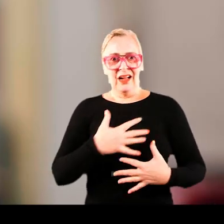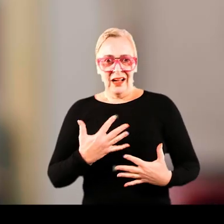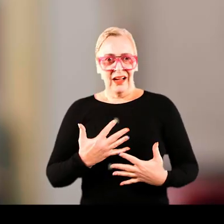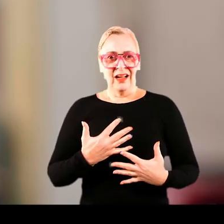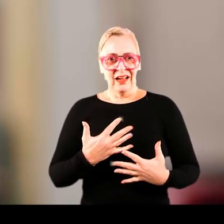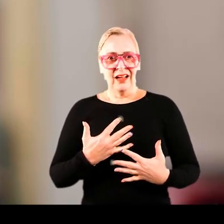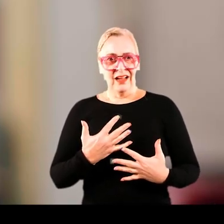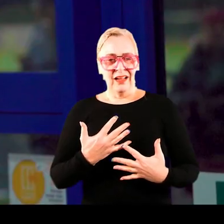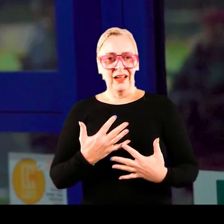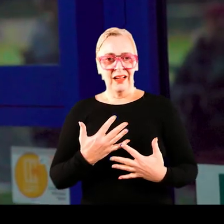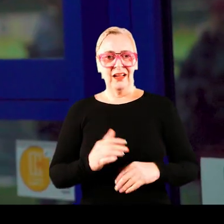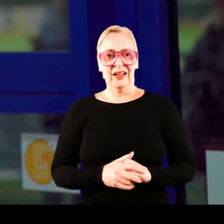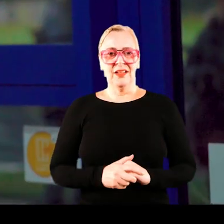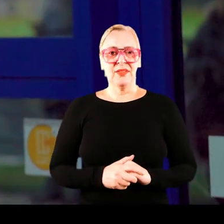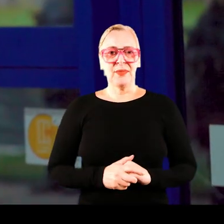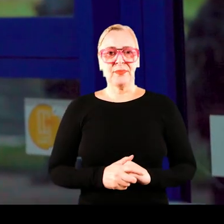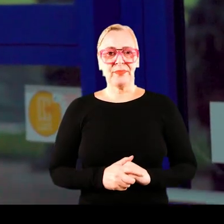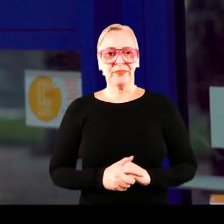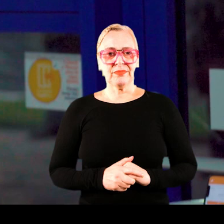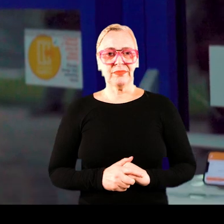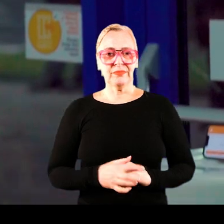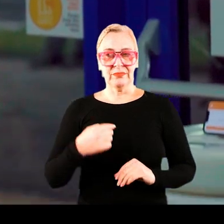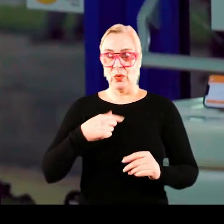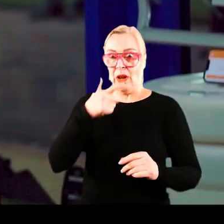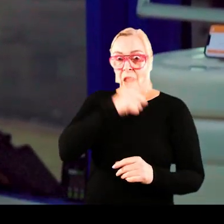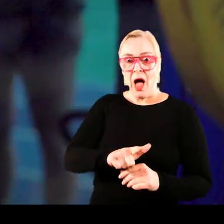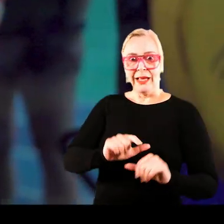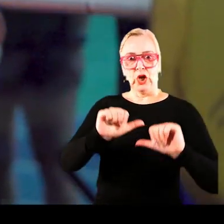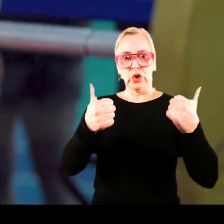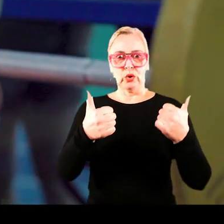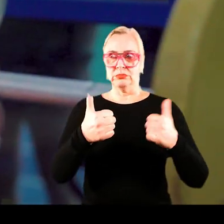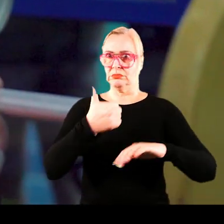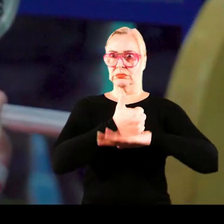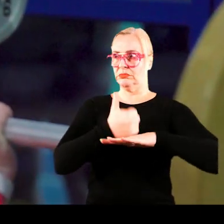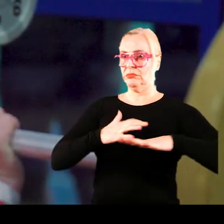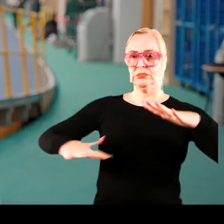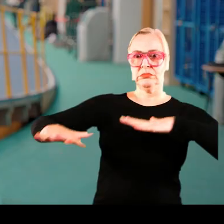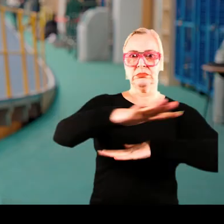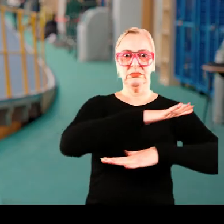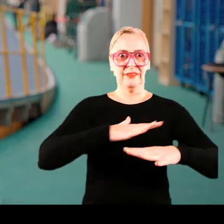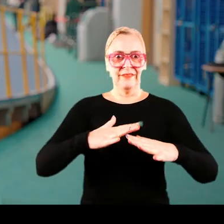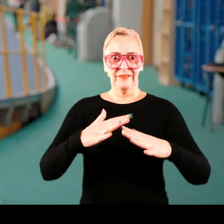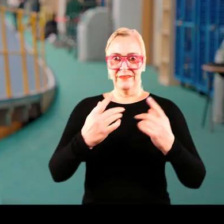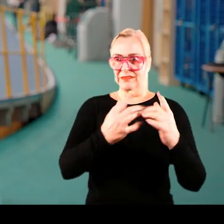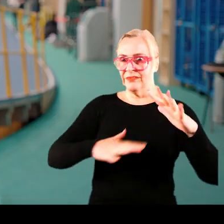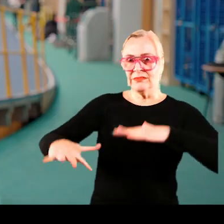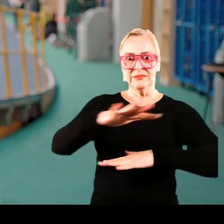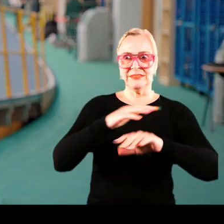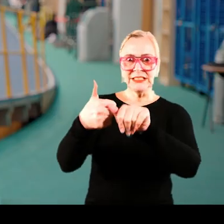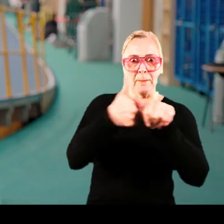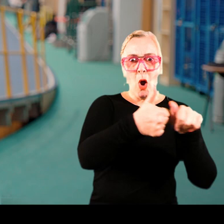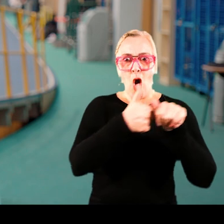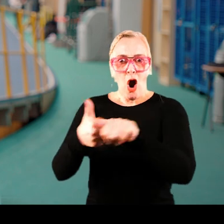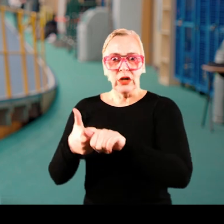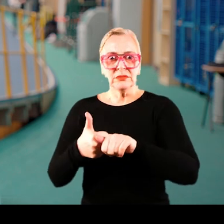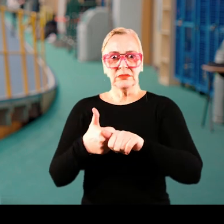bola tost a pethau fel ni. Ni'n lwcus bod cyfleusterau ni'n mor dda, ond dwi'n gwybod bod clwbiau